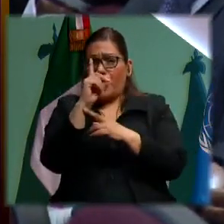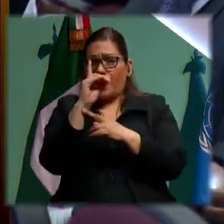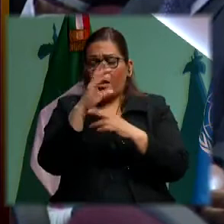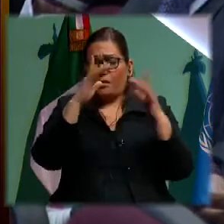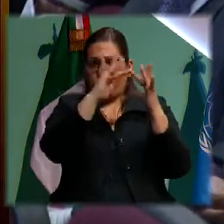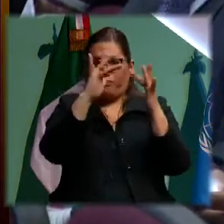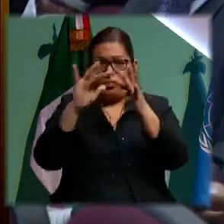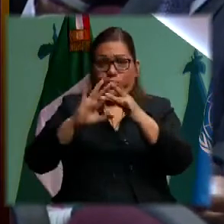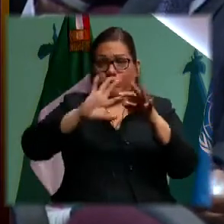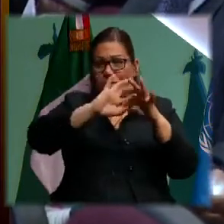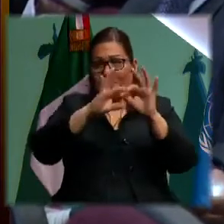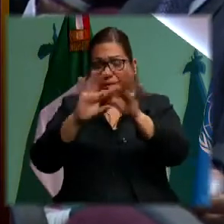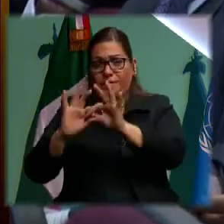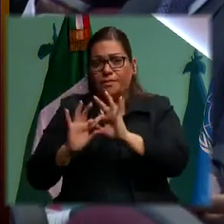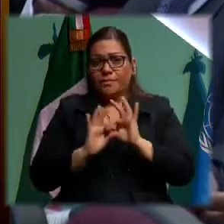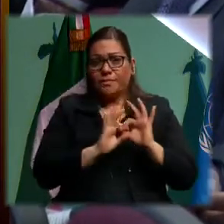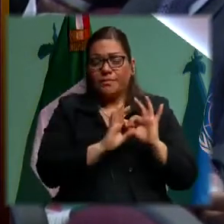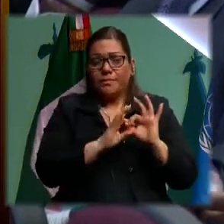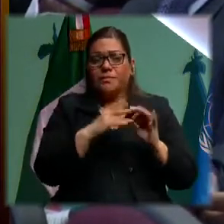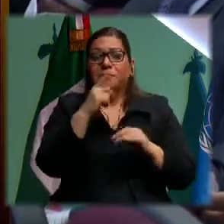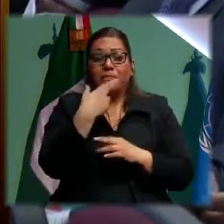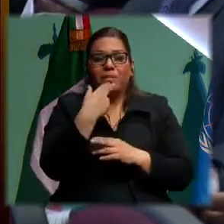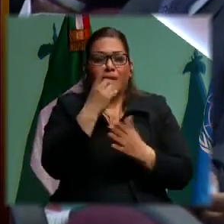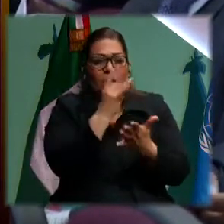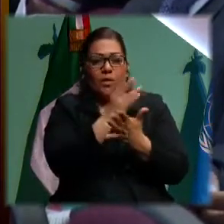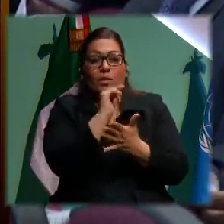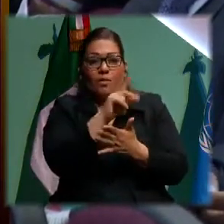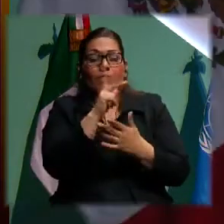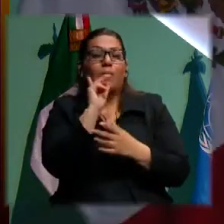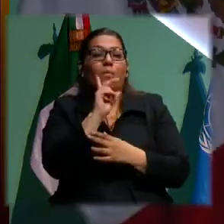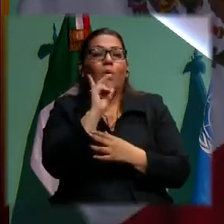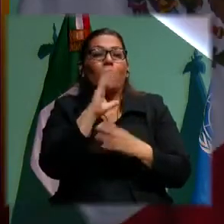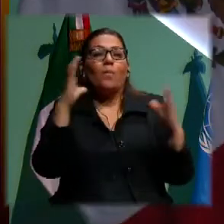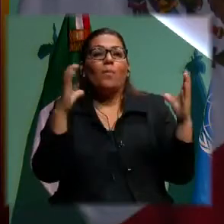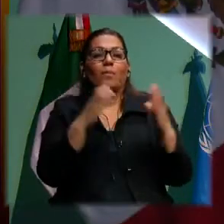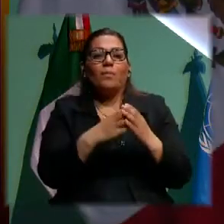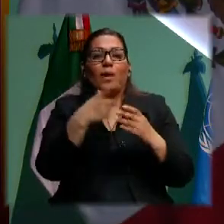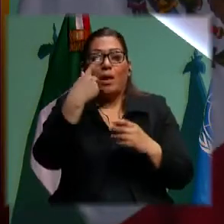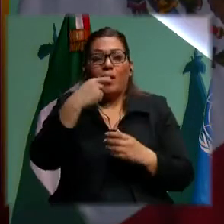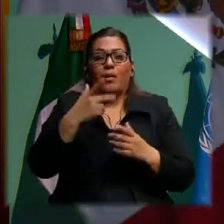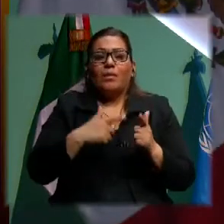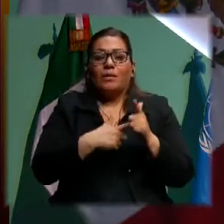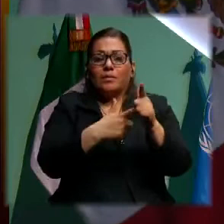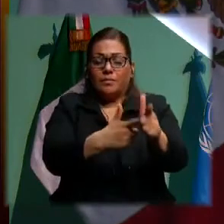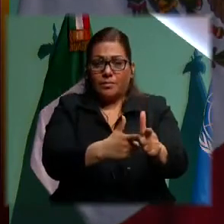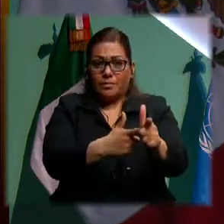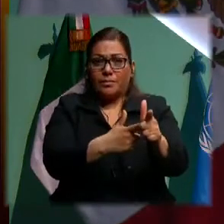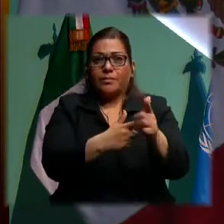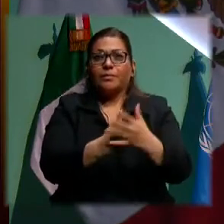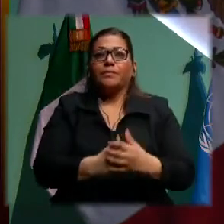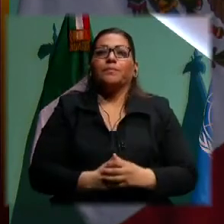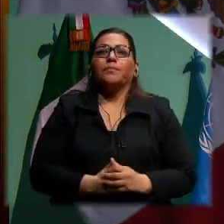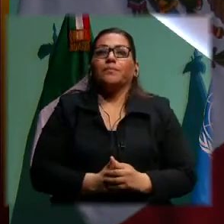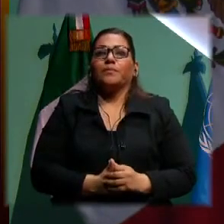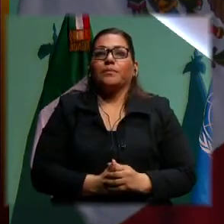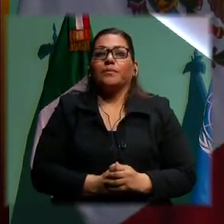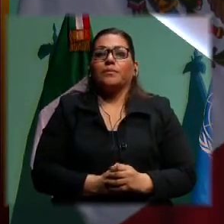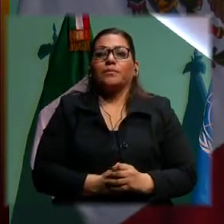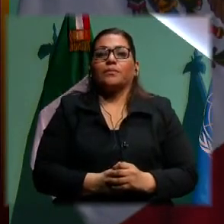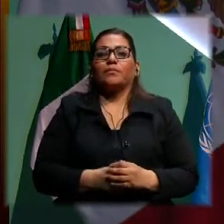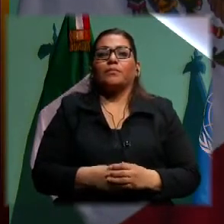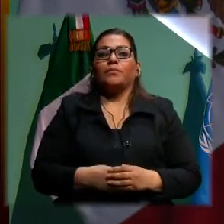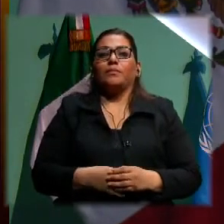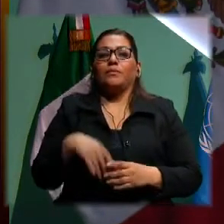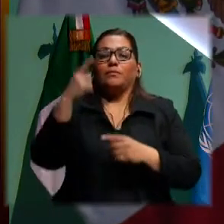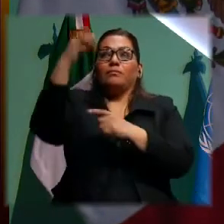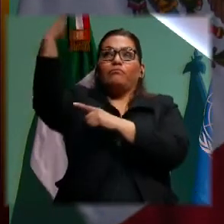women of the community in their manufacturing of solar ovens for their